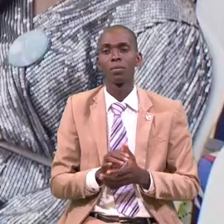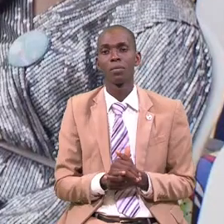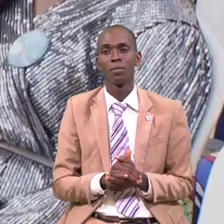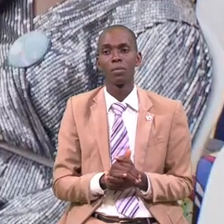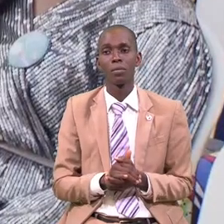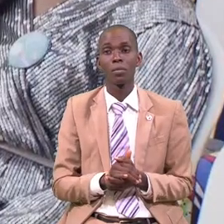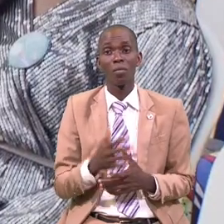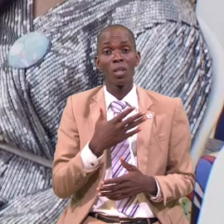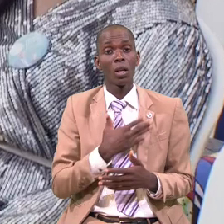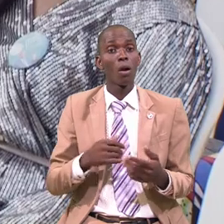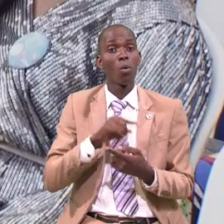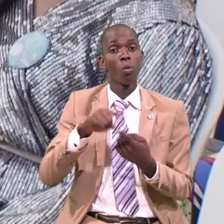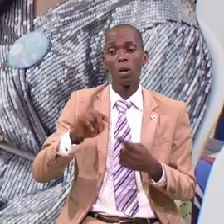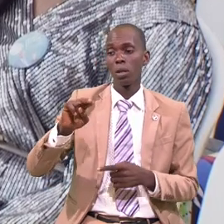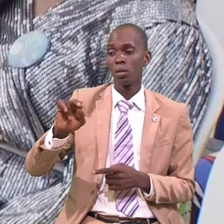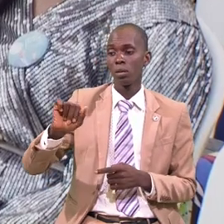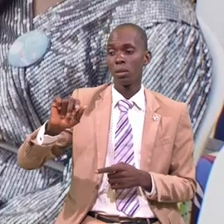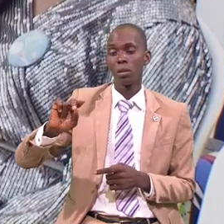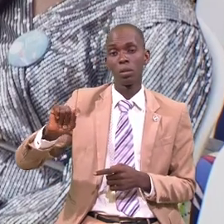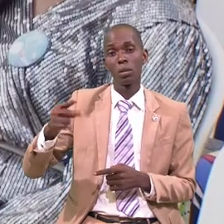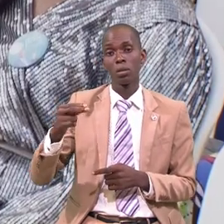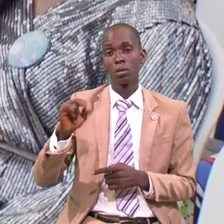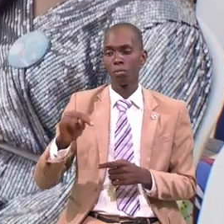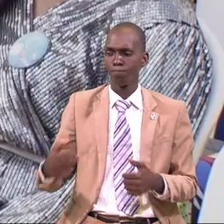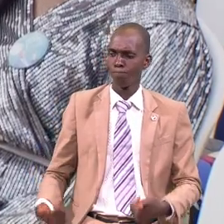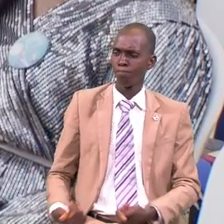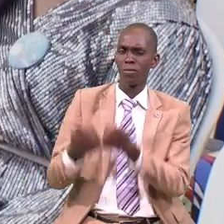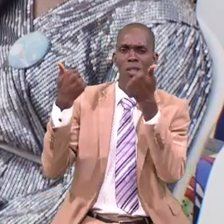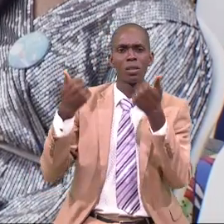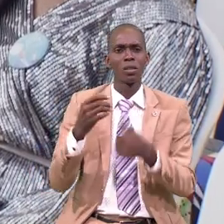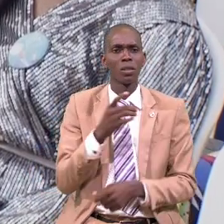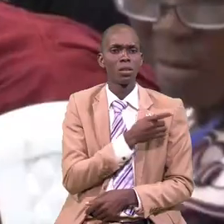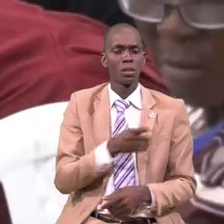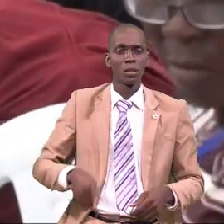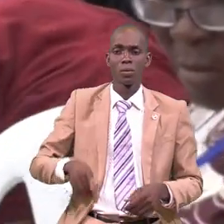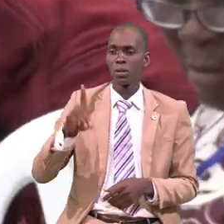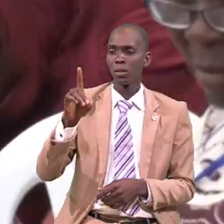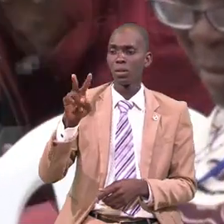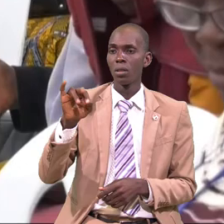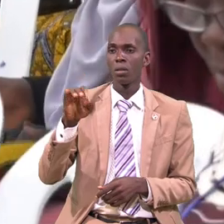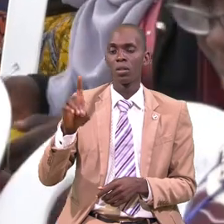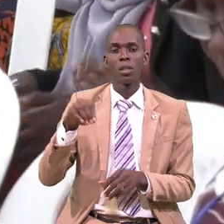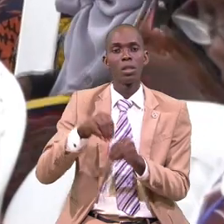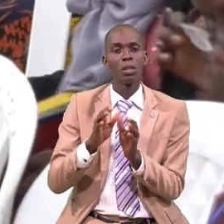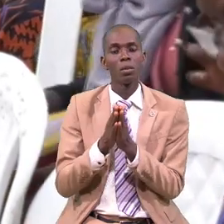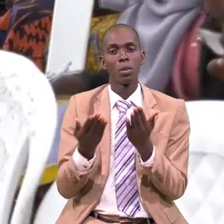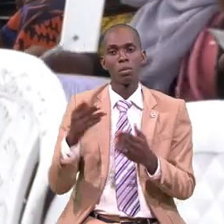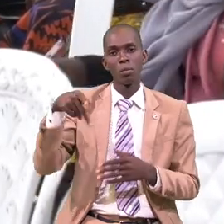And so when Nathan confronted David, he said in Psalm 51 verse